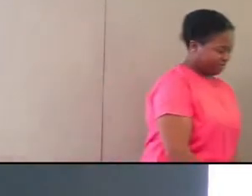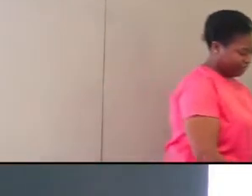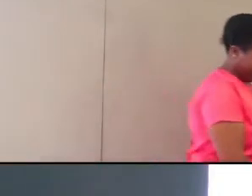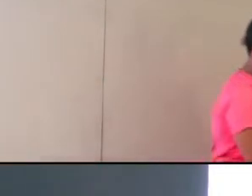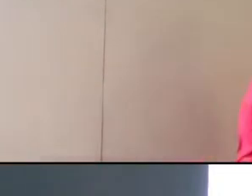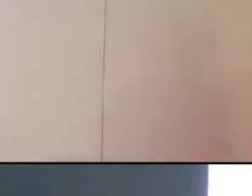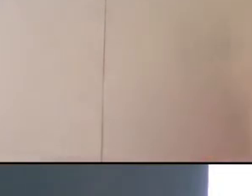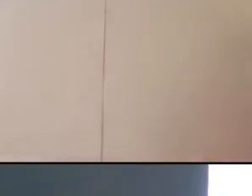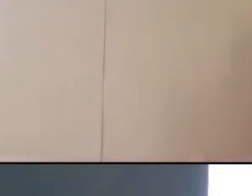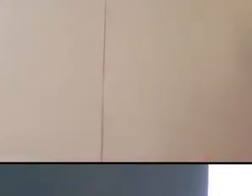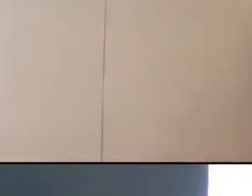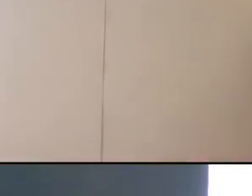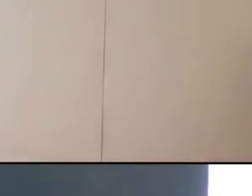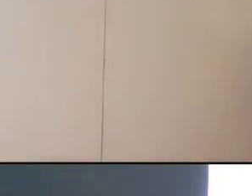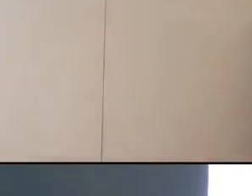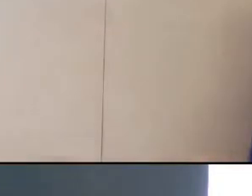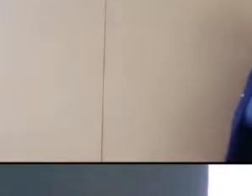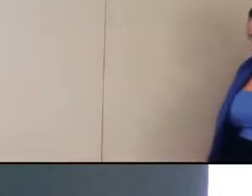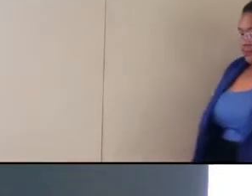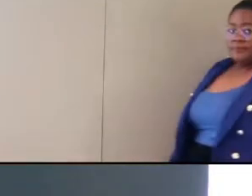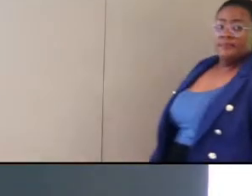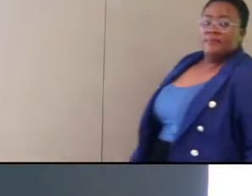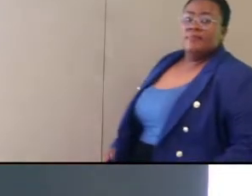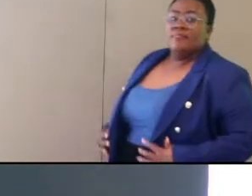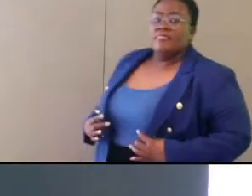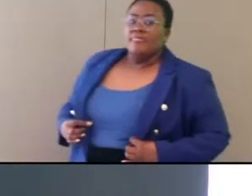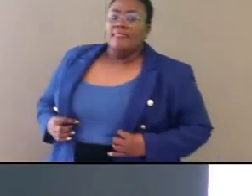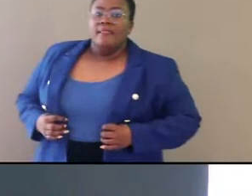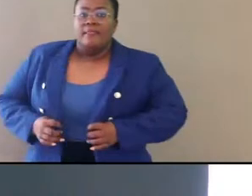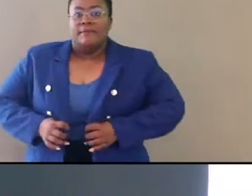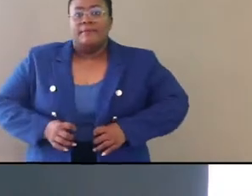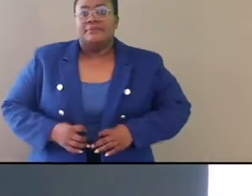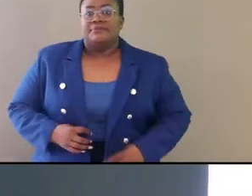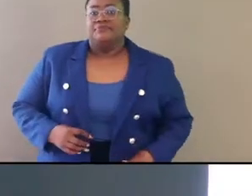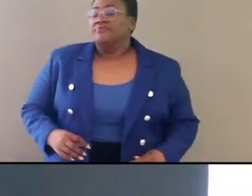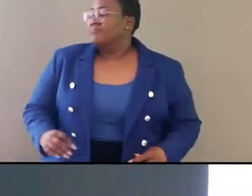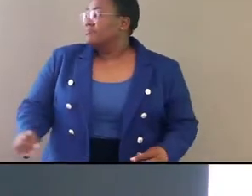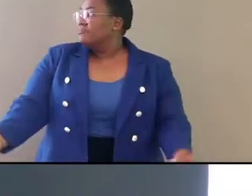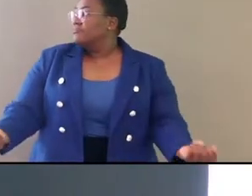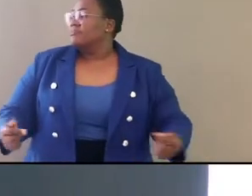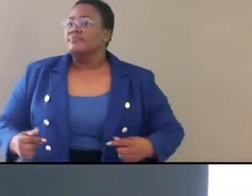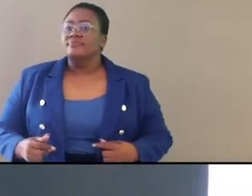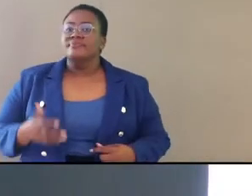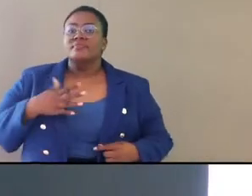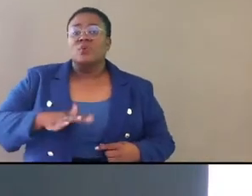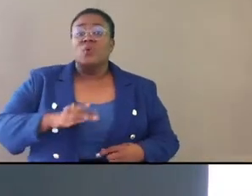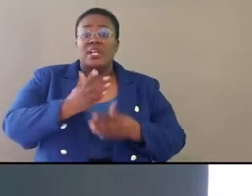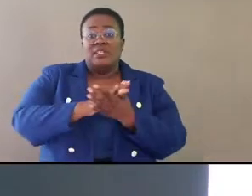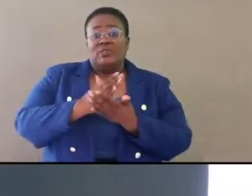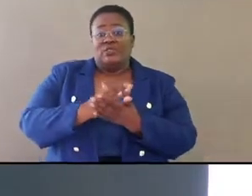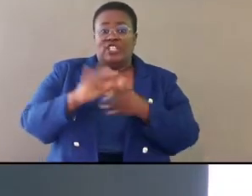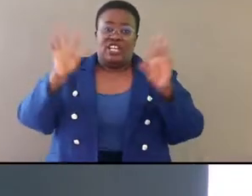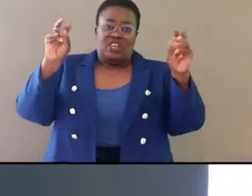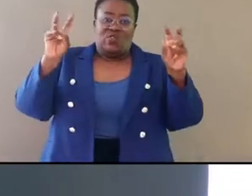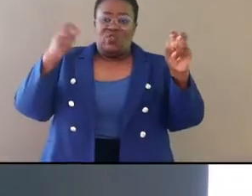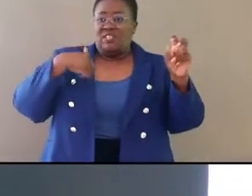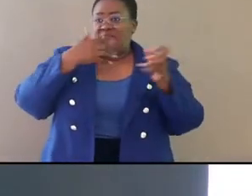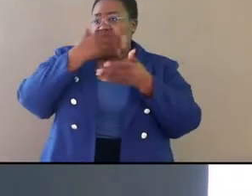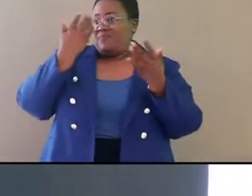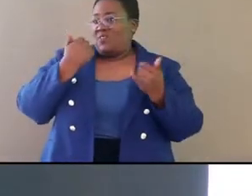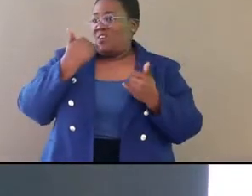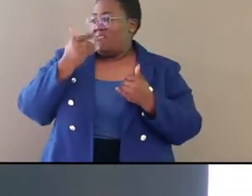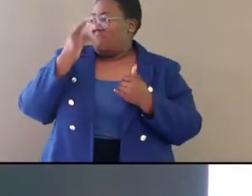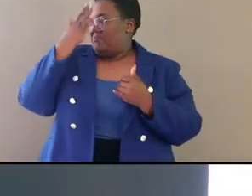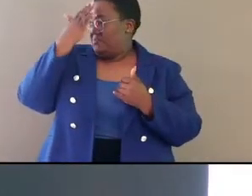with you a quote that somebody sent this morning. It was by John Keynes. I don't know if anyone knows Keynes but some